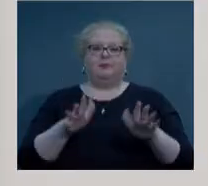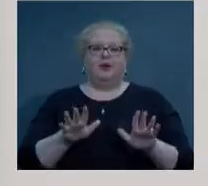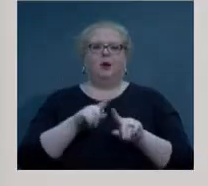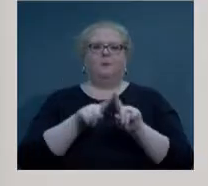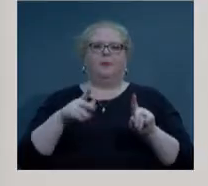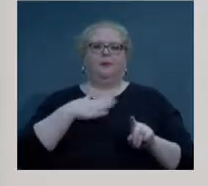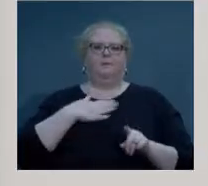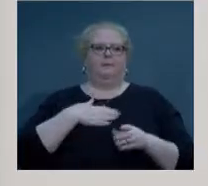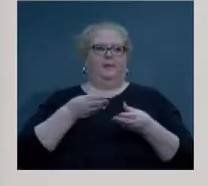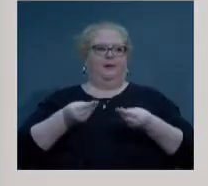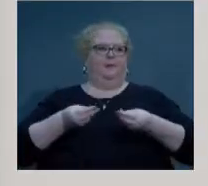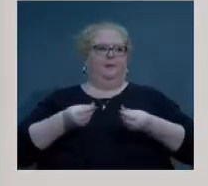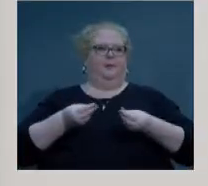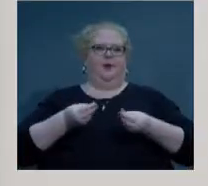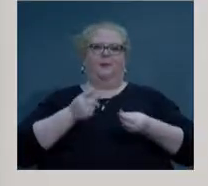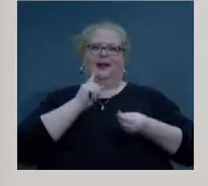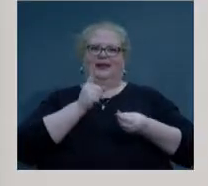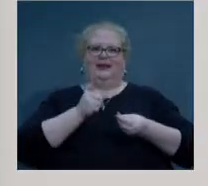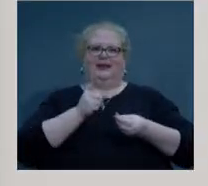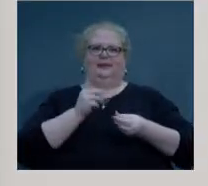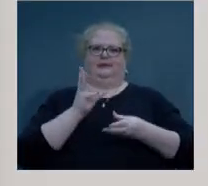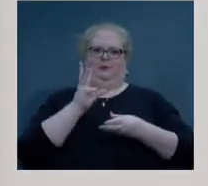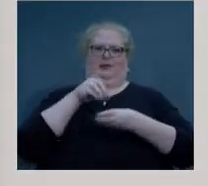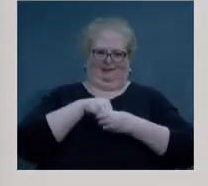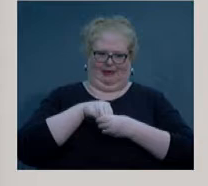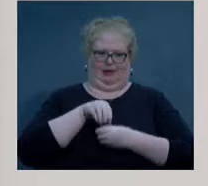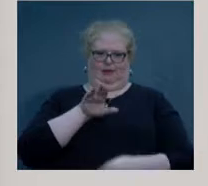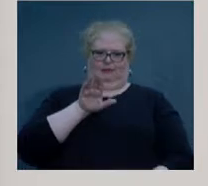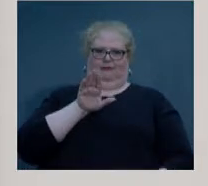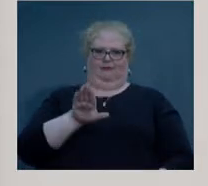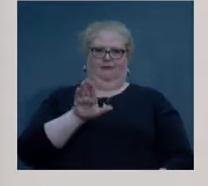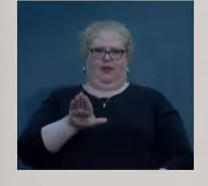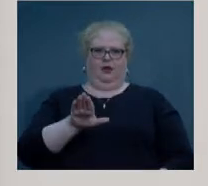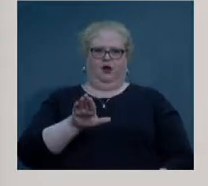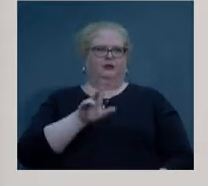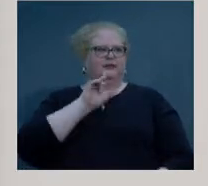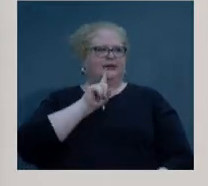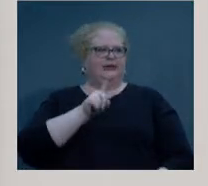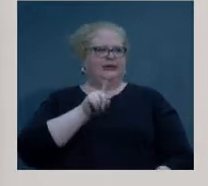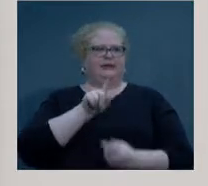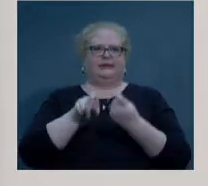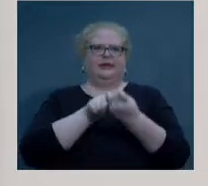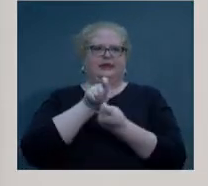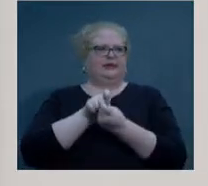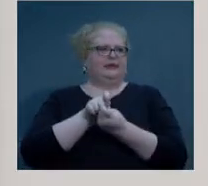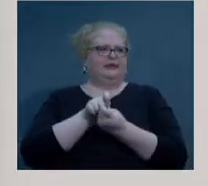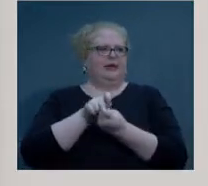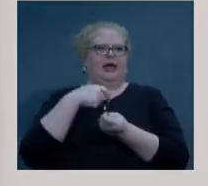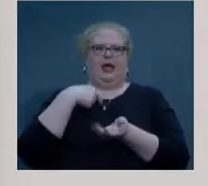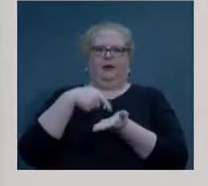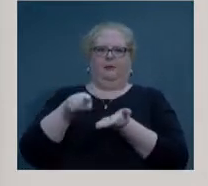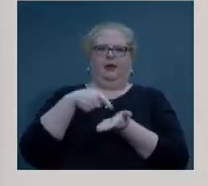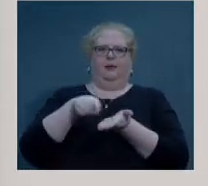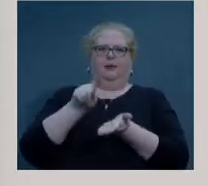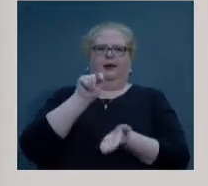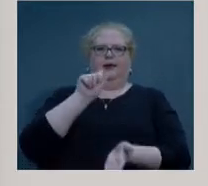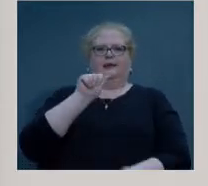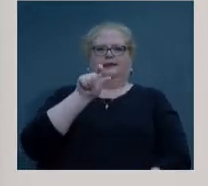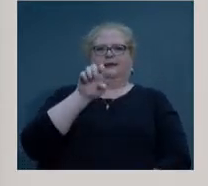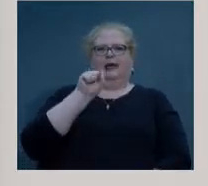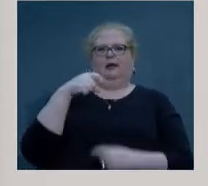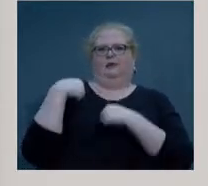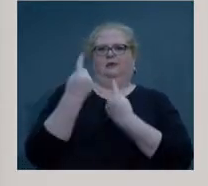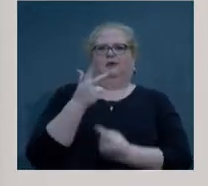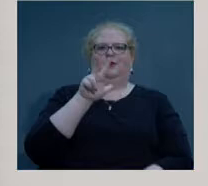property is sitting directly in theirs. It is the exact, I've been paying taxes on this for 32